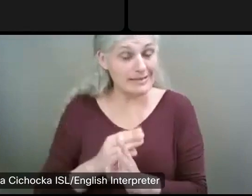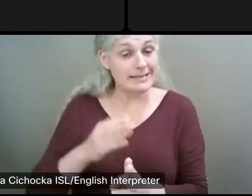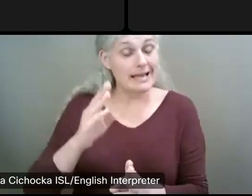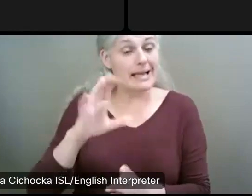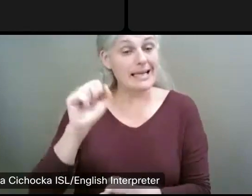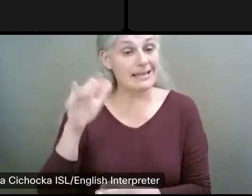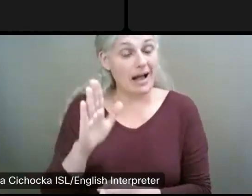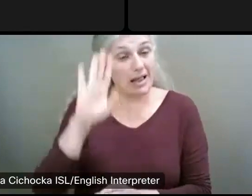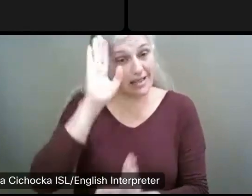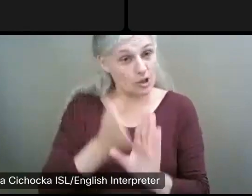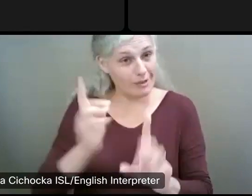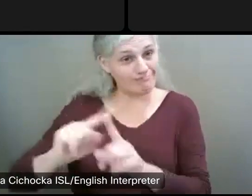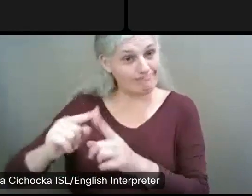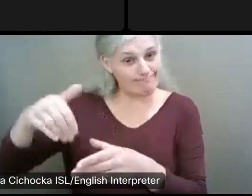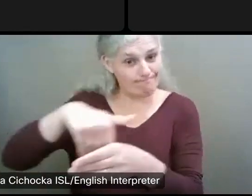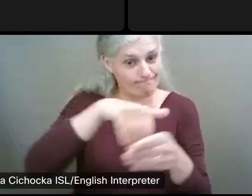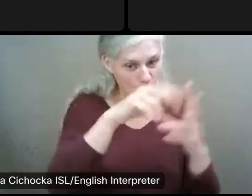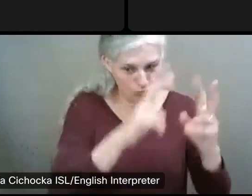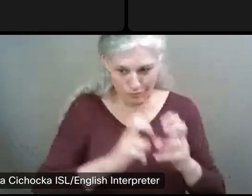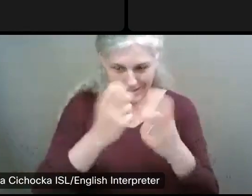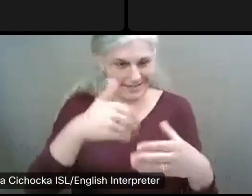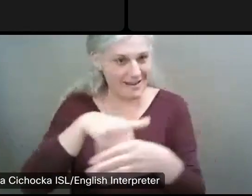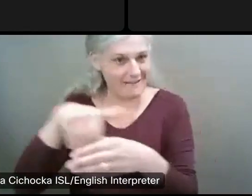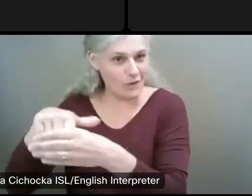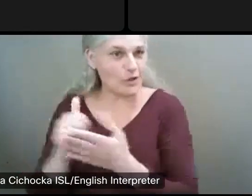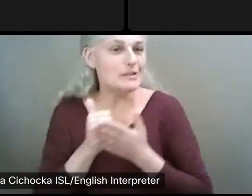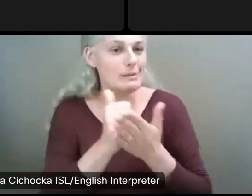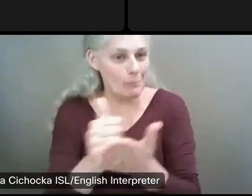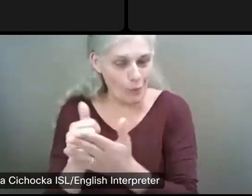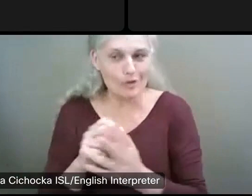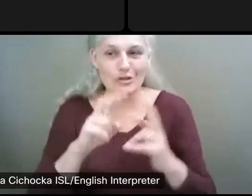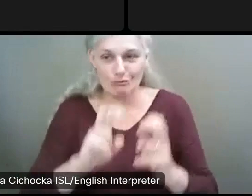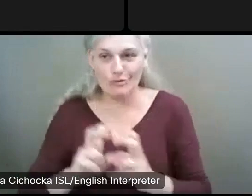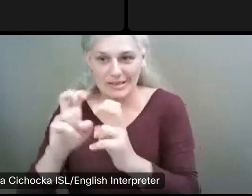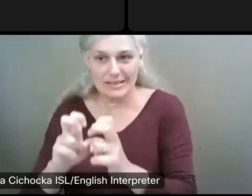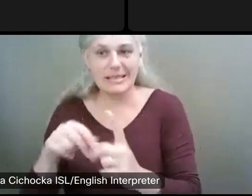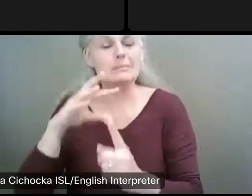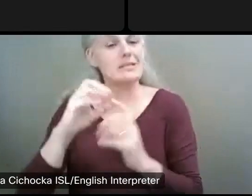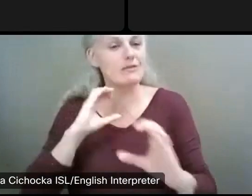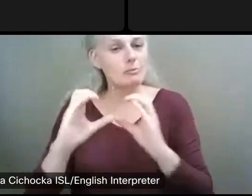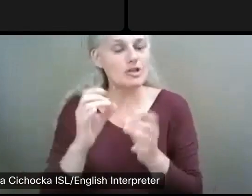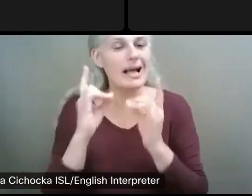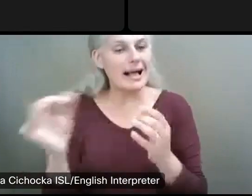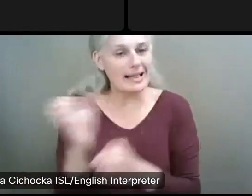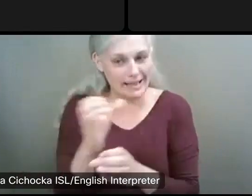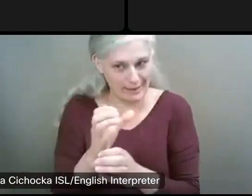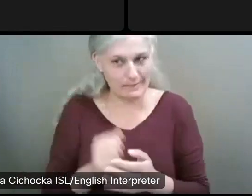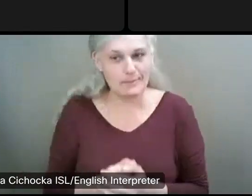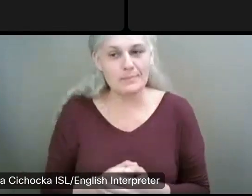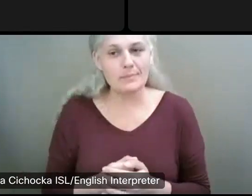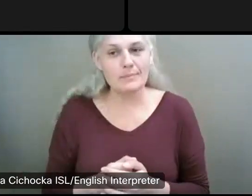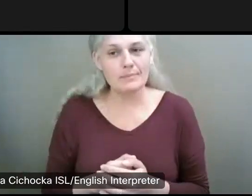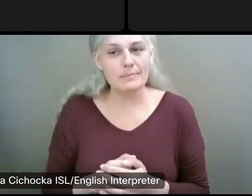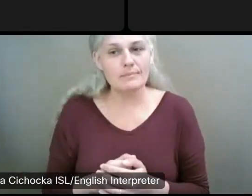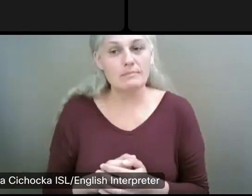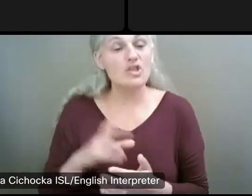psychologist and conducts a number of pieces of research and supports various research topics, in particular on communication and healthcare. With her